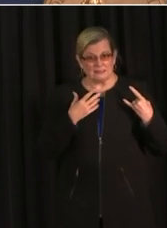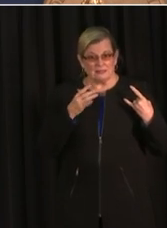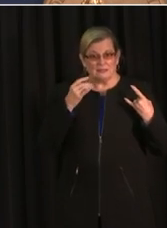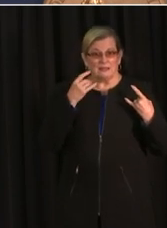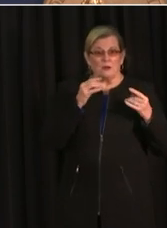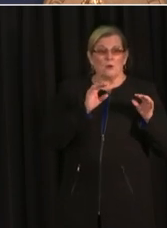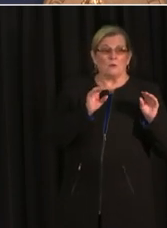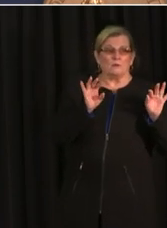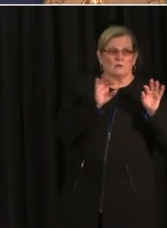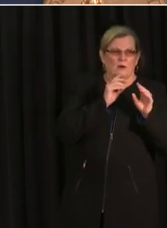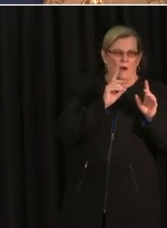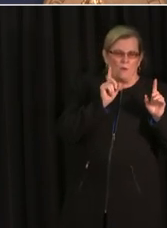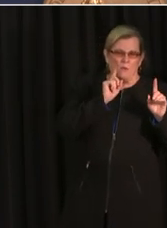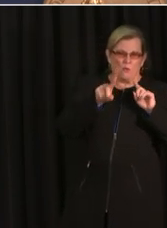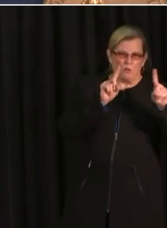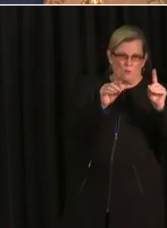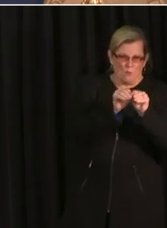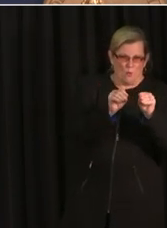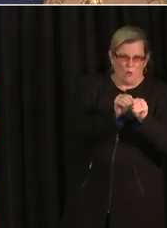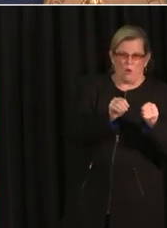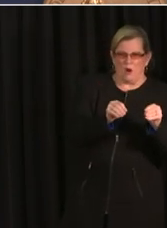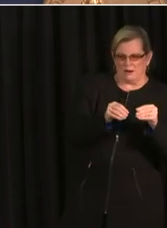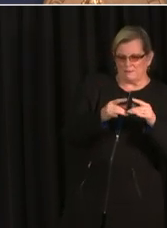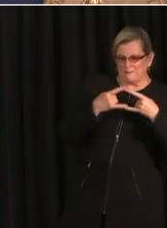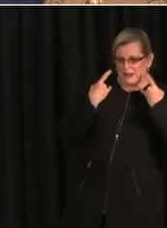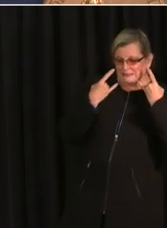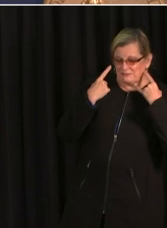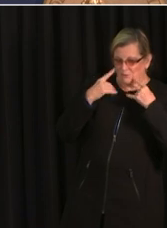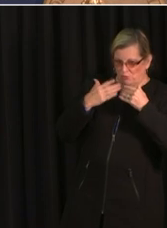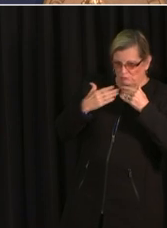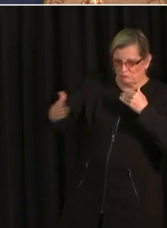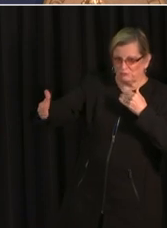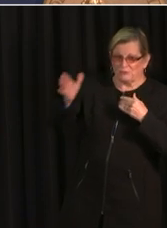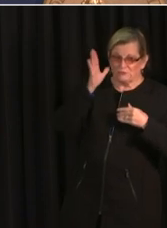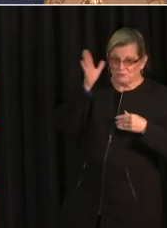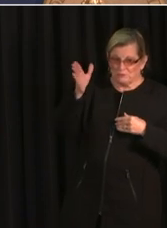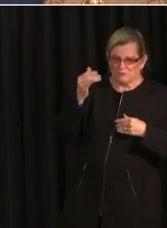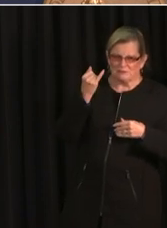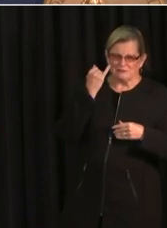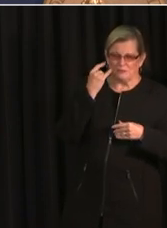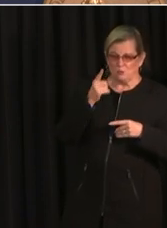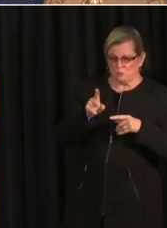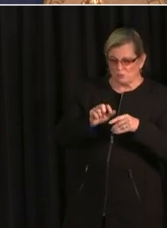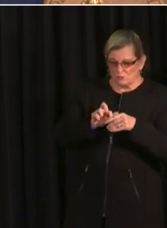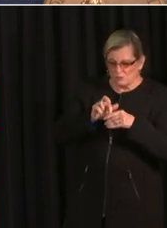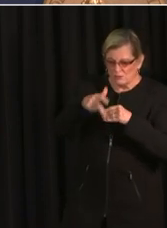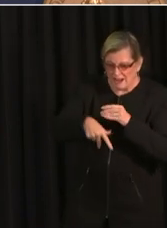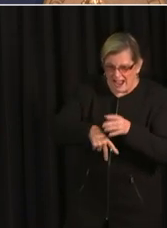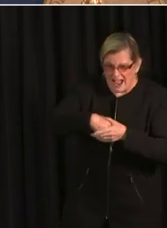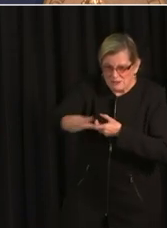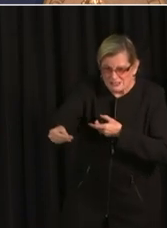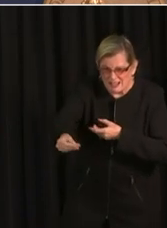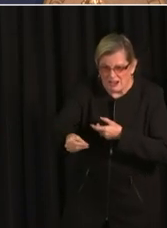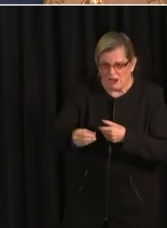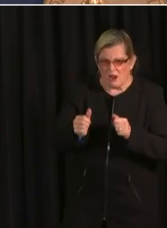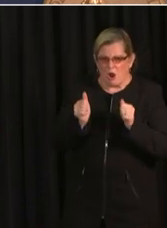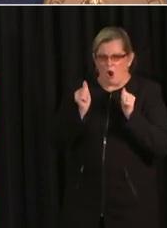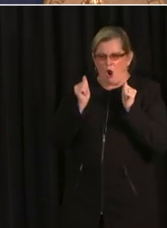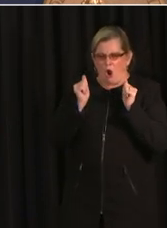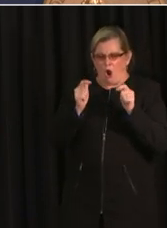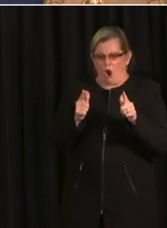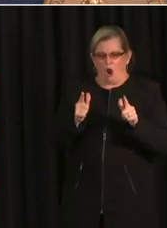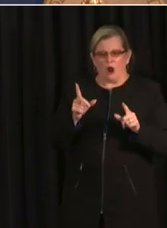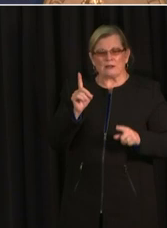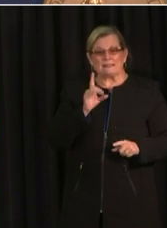mask order this past week, and I want to thank all the DC residents who pick up their masks before leaving the